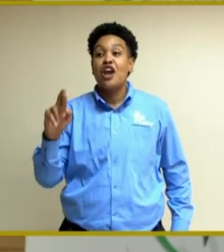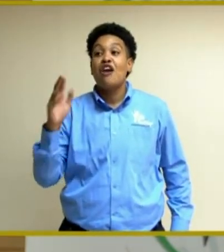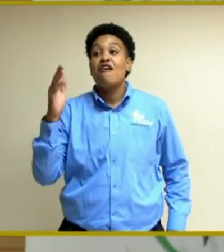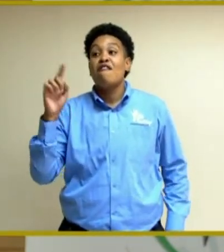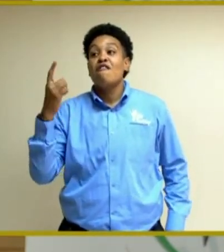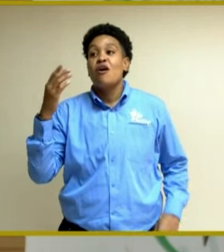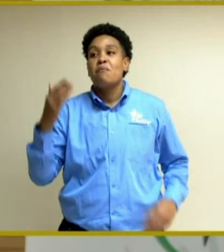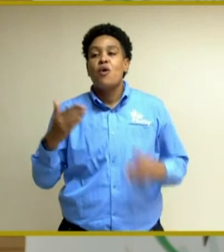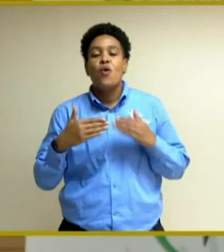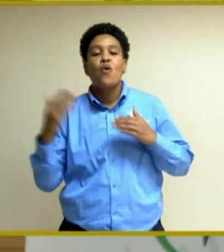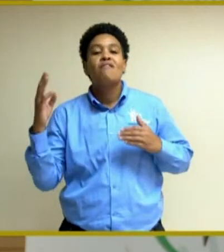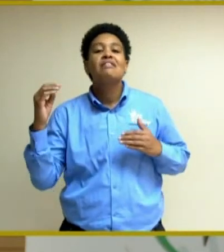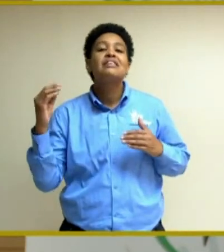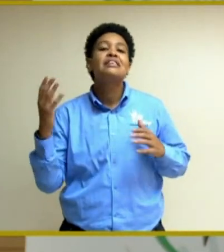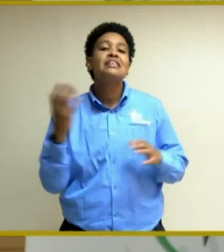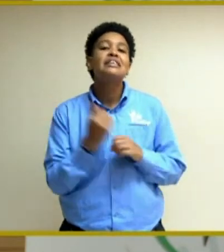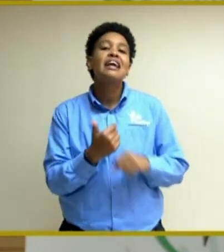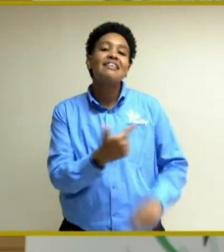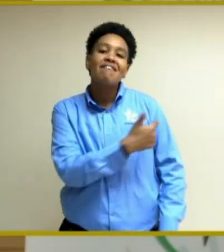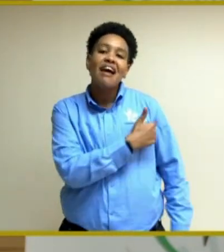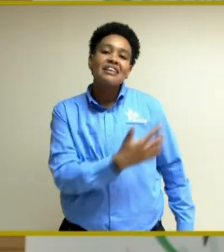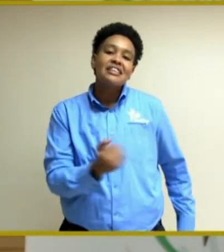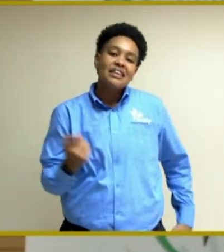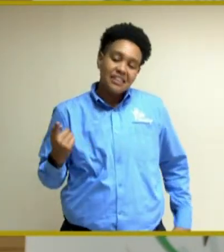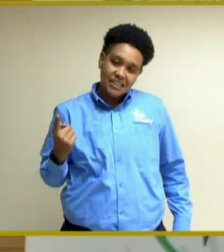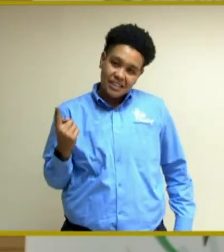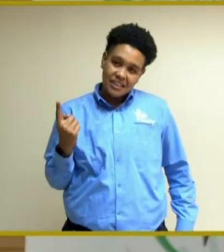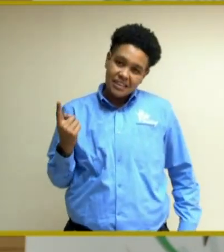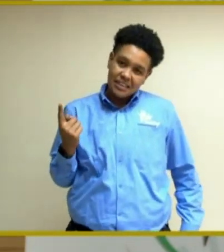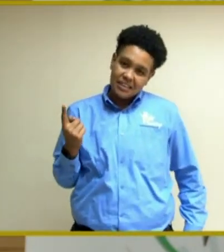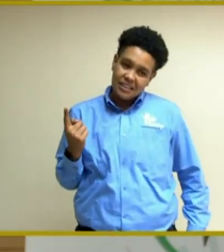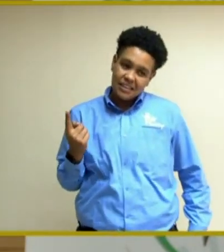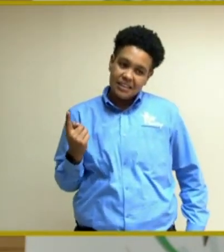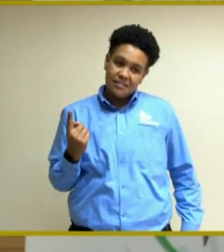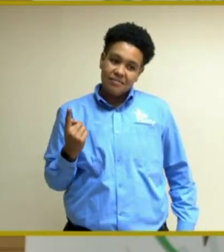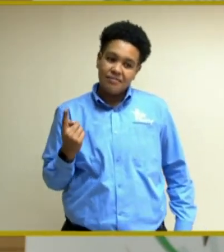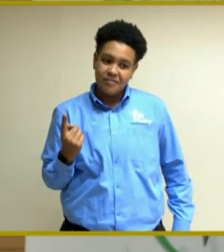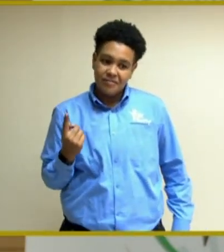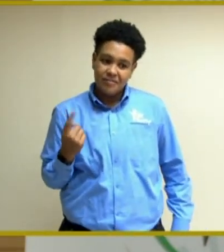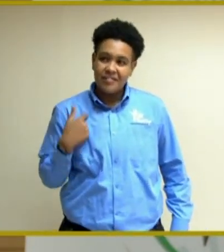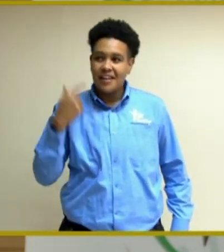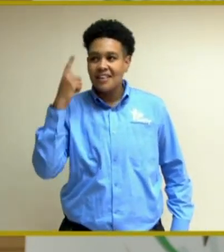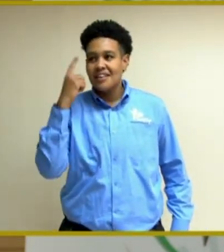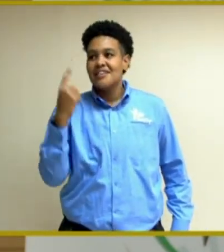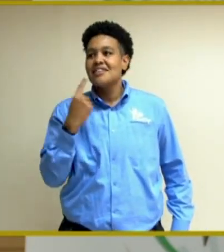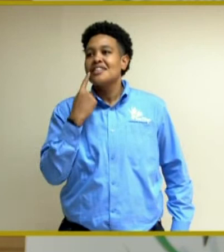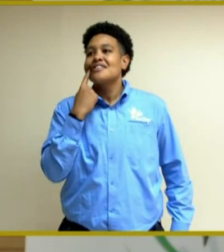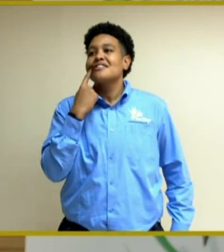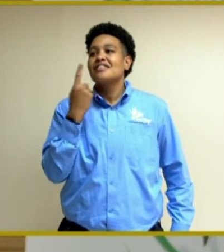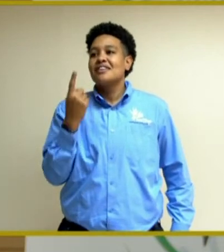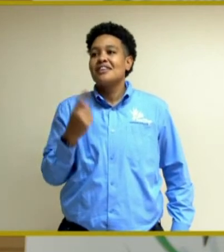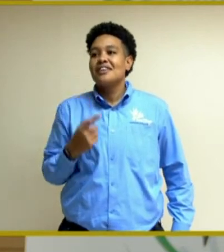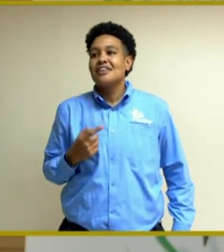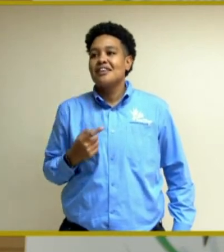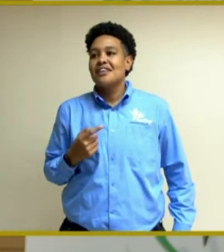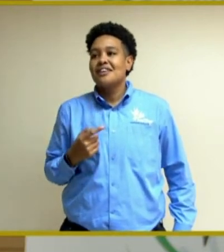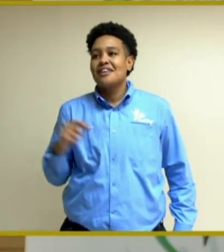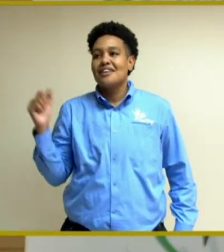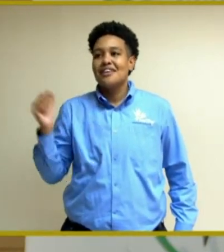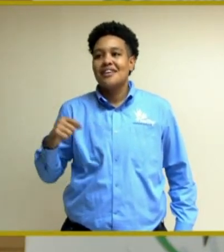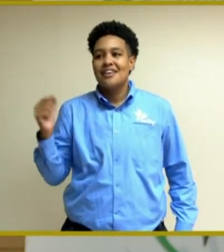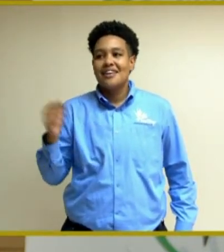60 years old to receive the vaccine. And I think she's smiling. Right, Prof? Very much